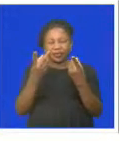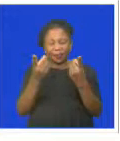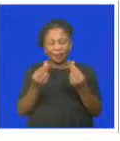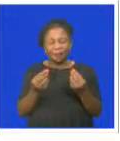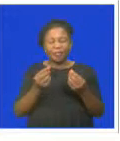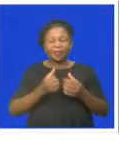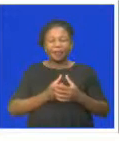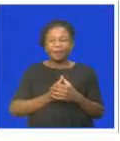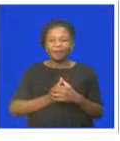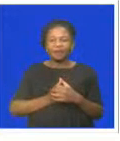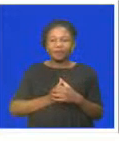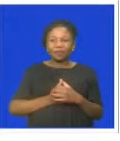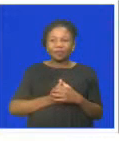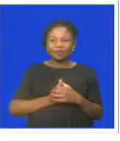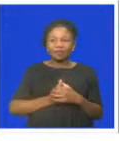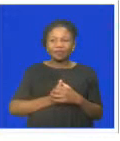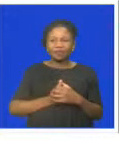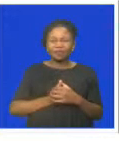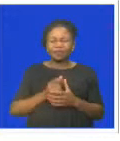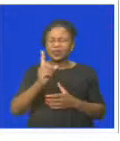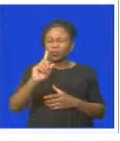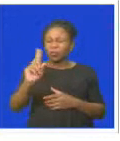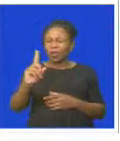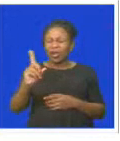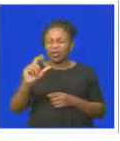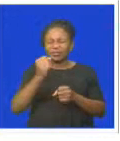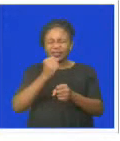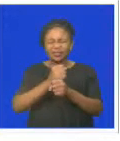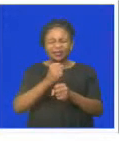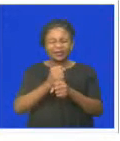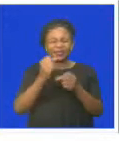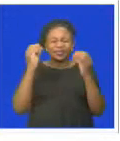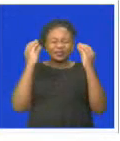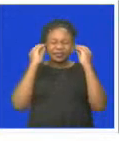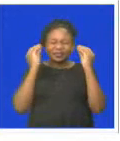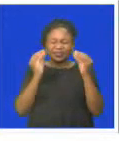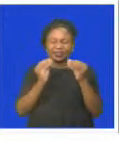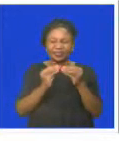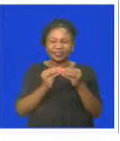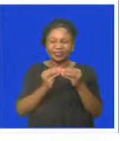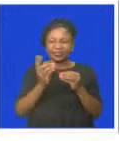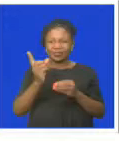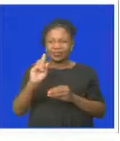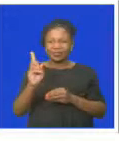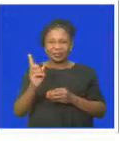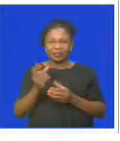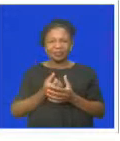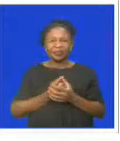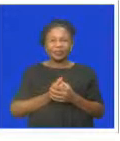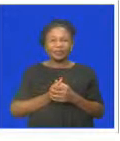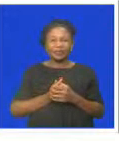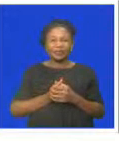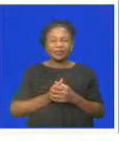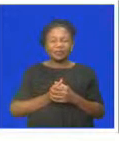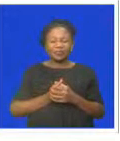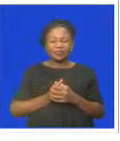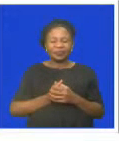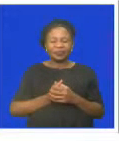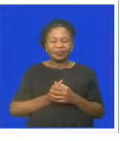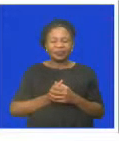What is a role of a doctor? What is a role of a doctor? A